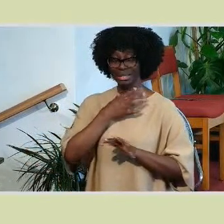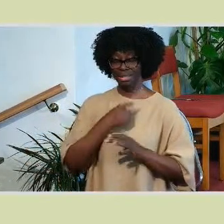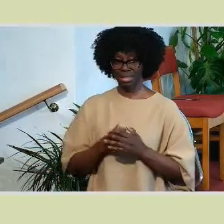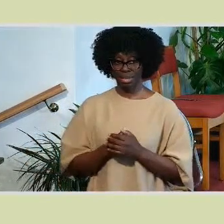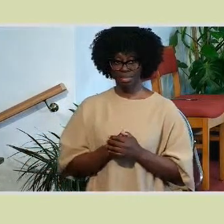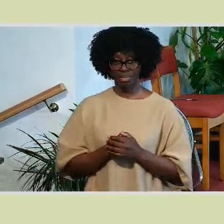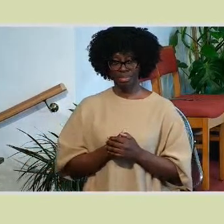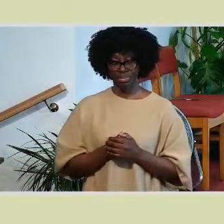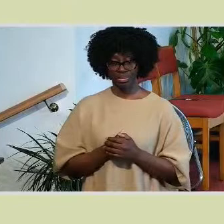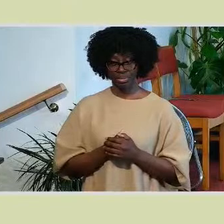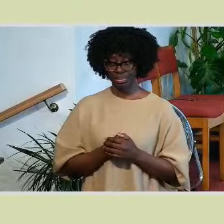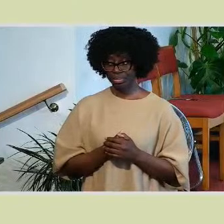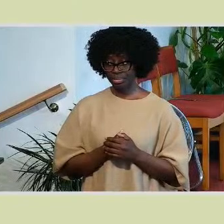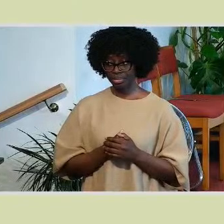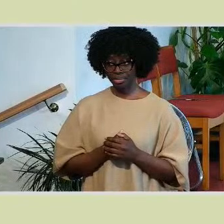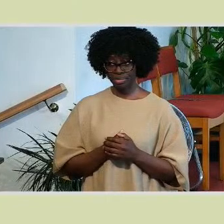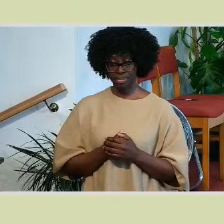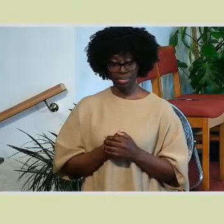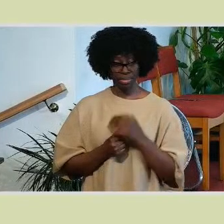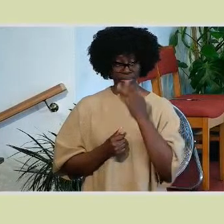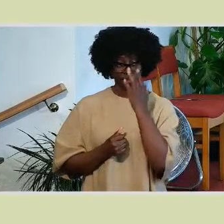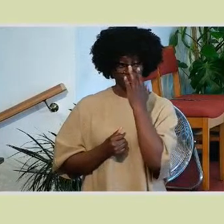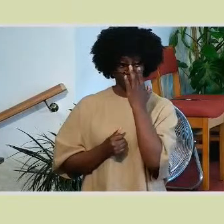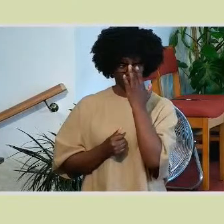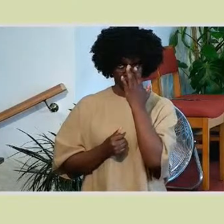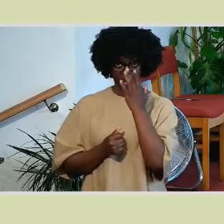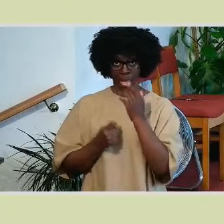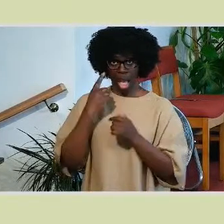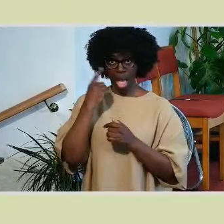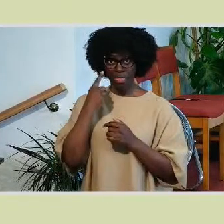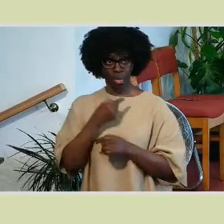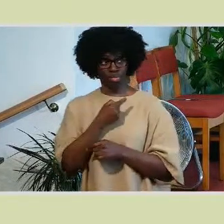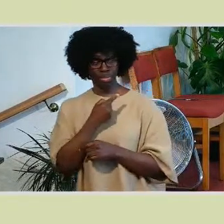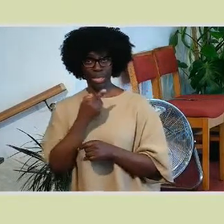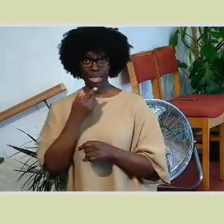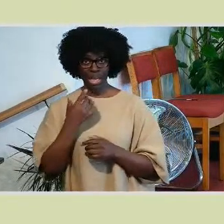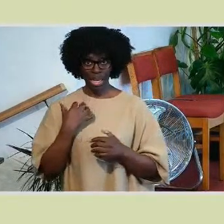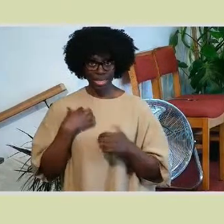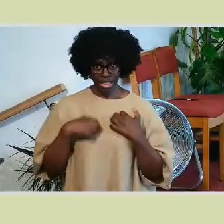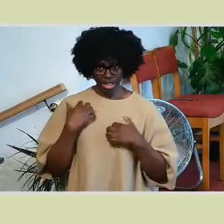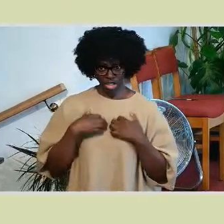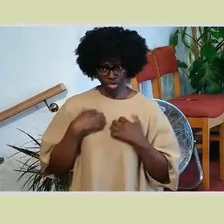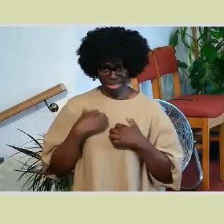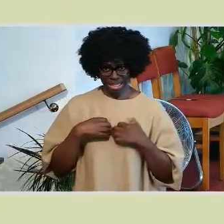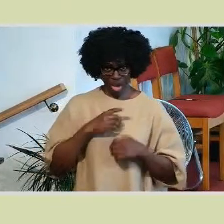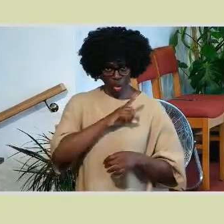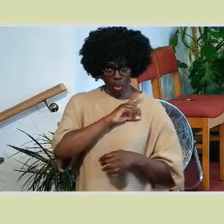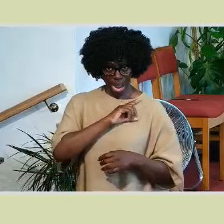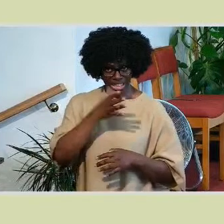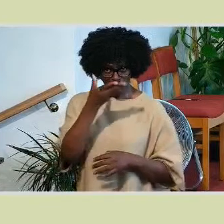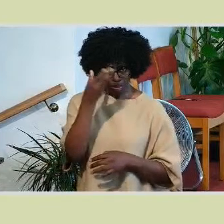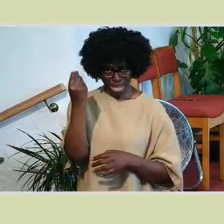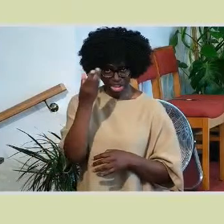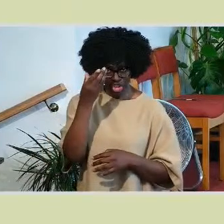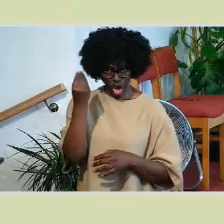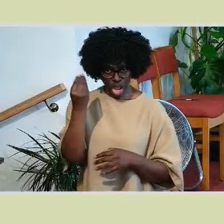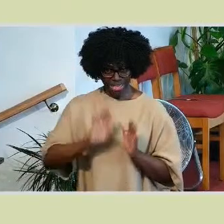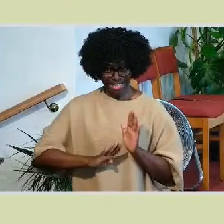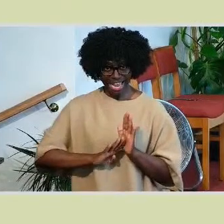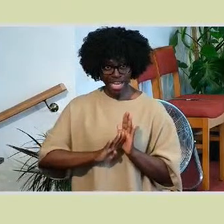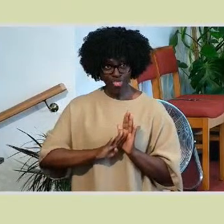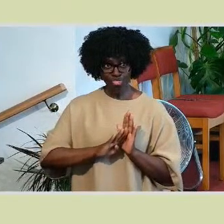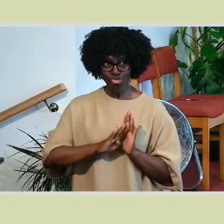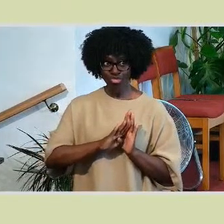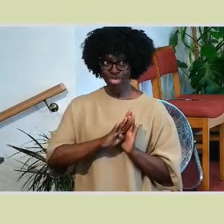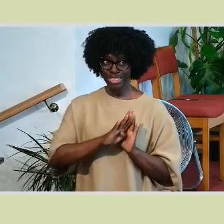increasing. And also, what was interesting when I was looking at this paper was that dementia is actually increasing in even not only in our advanced countries, because we